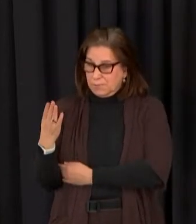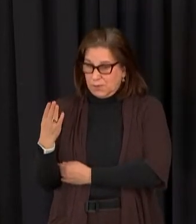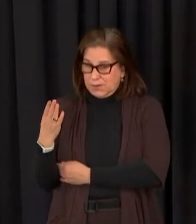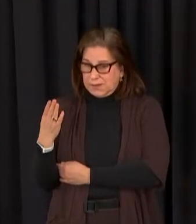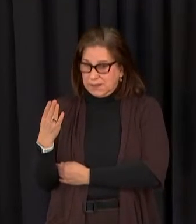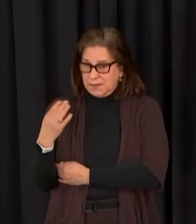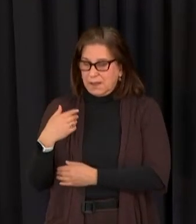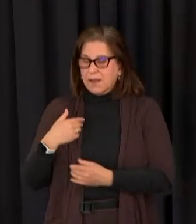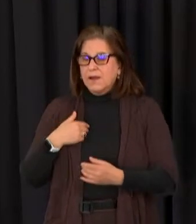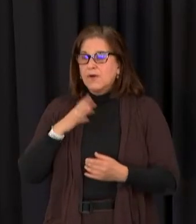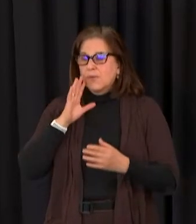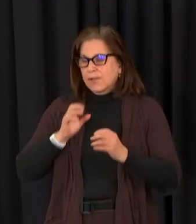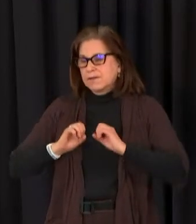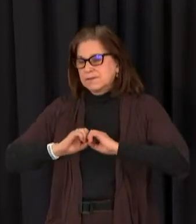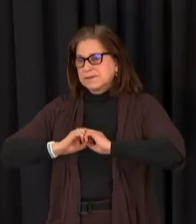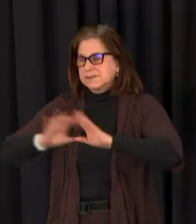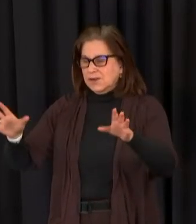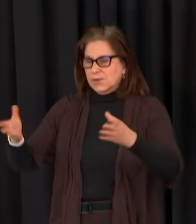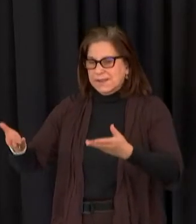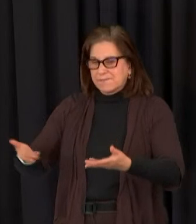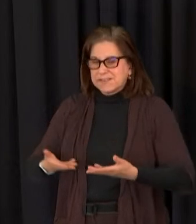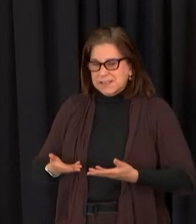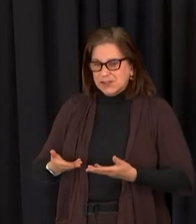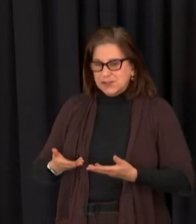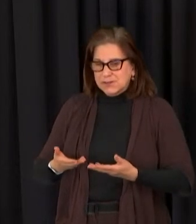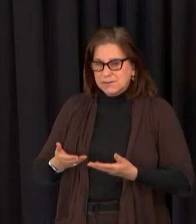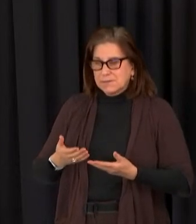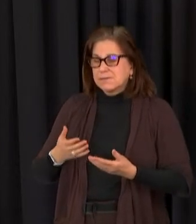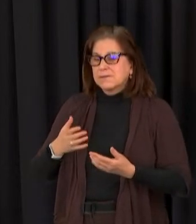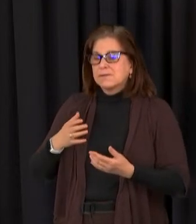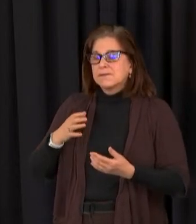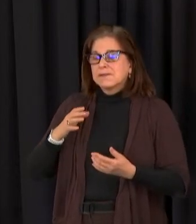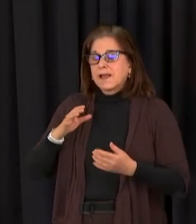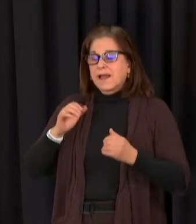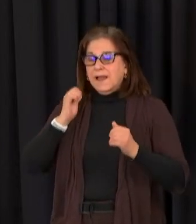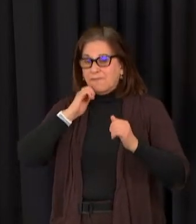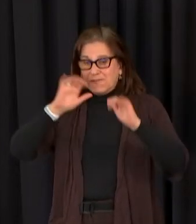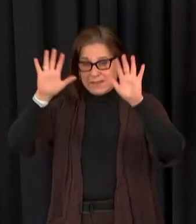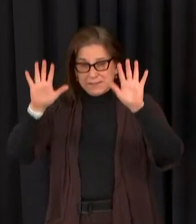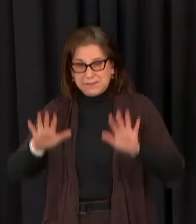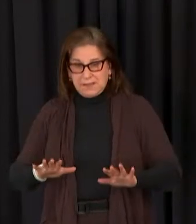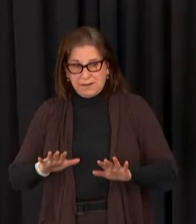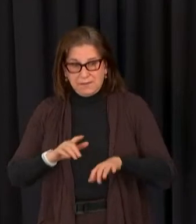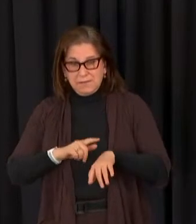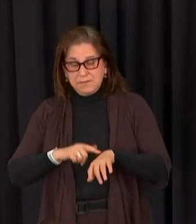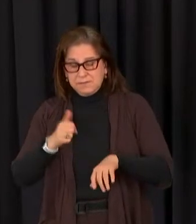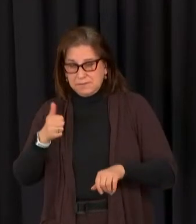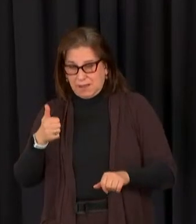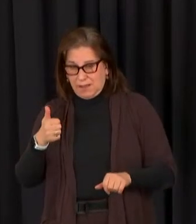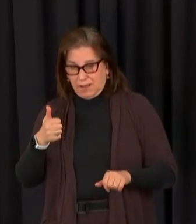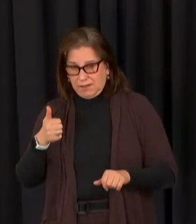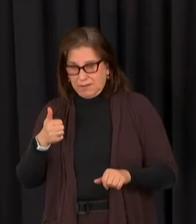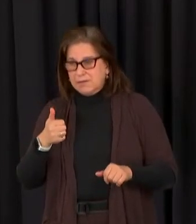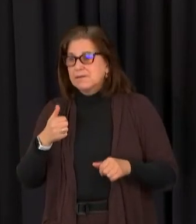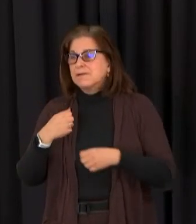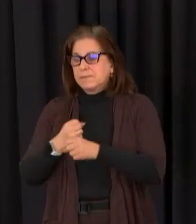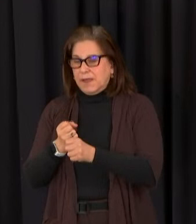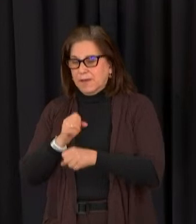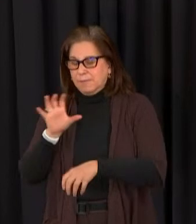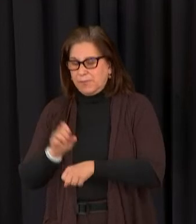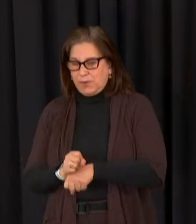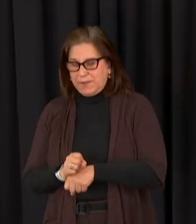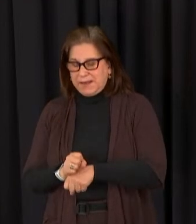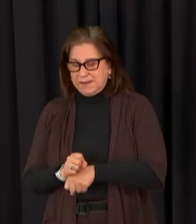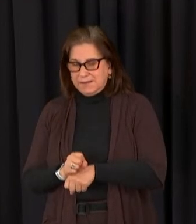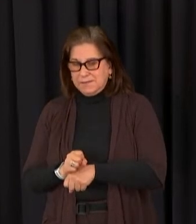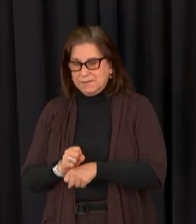out, as well as Sundays by 10 a.m., and Tuesdays by 10 a.m. only if any appointments need to be